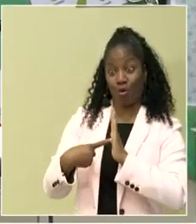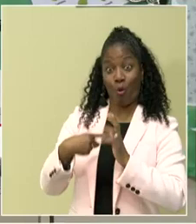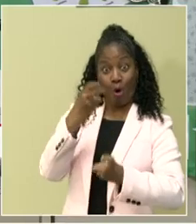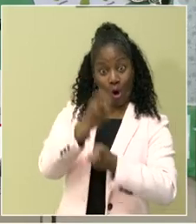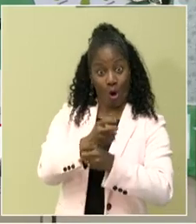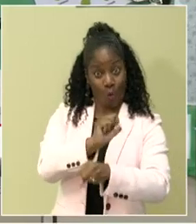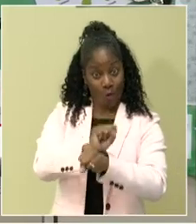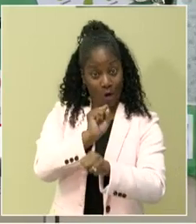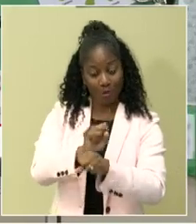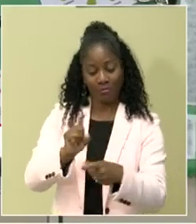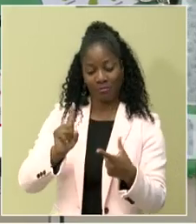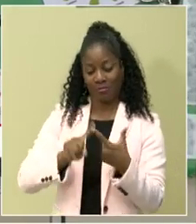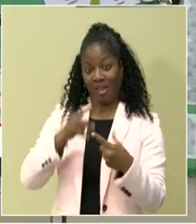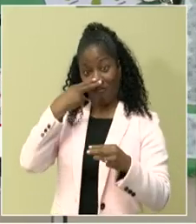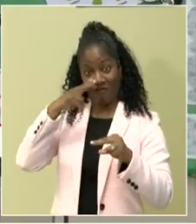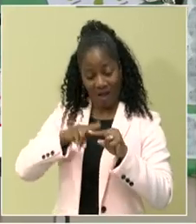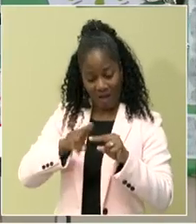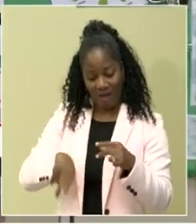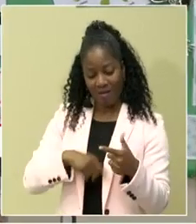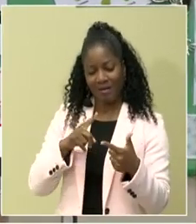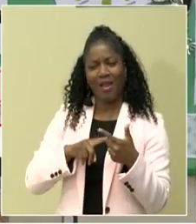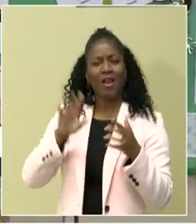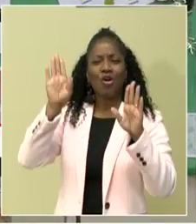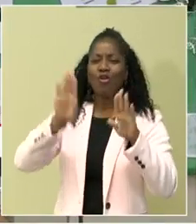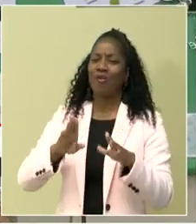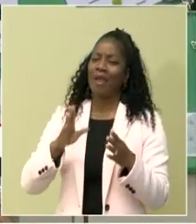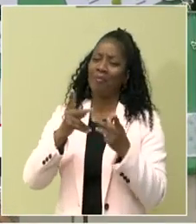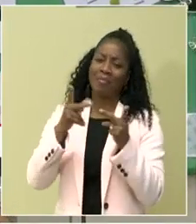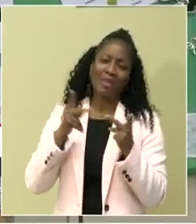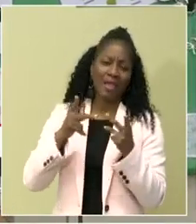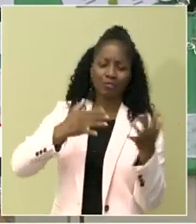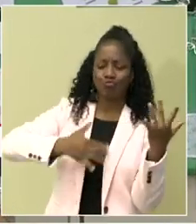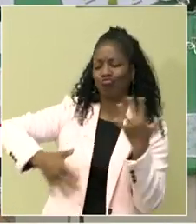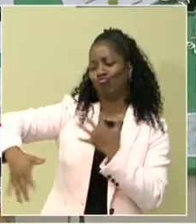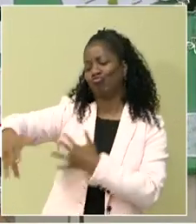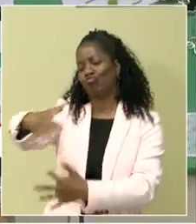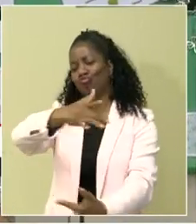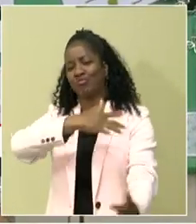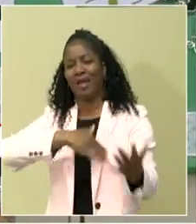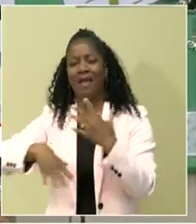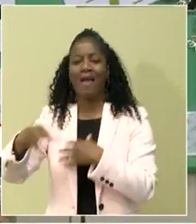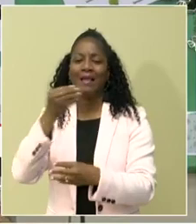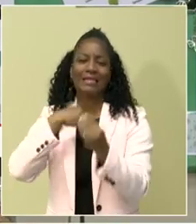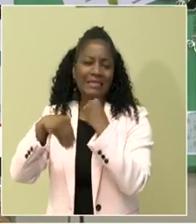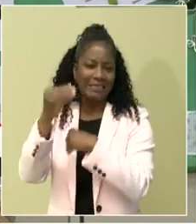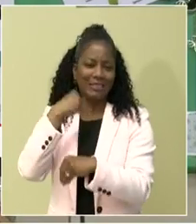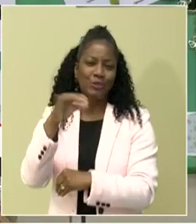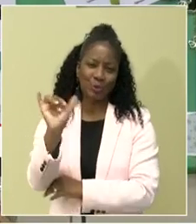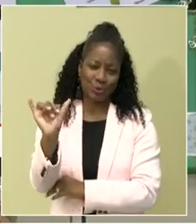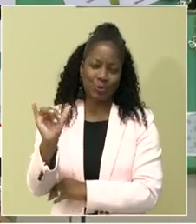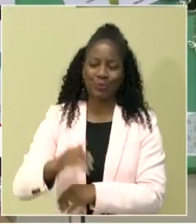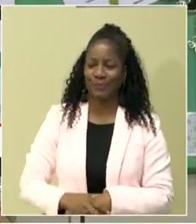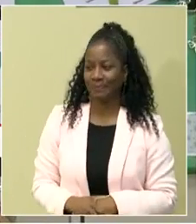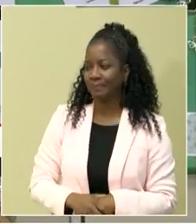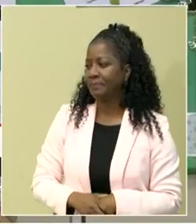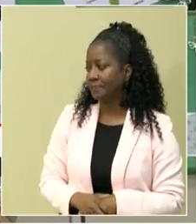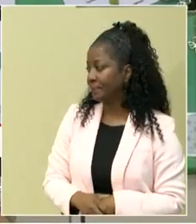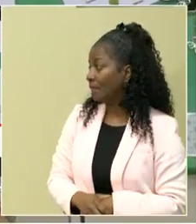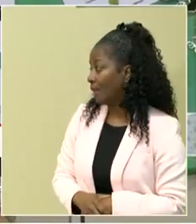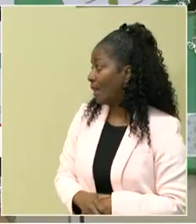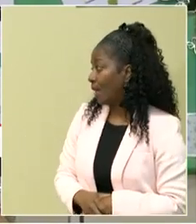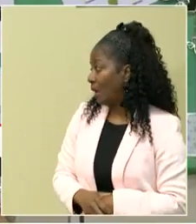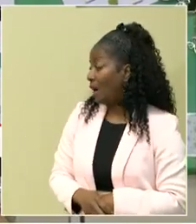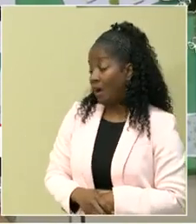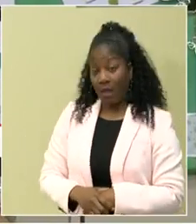it, and a great place just to hang out, make friends, and eat a great meal. It is so great to be